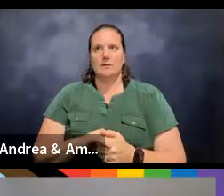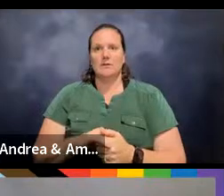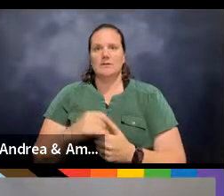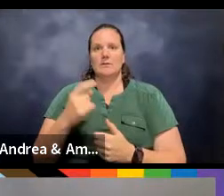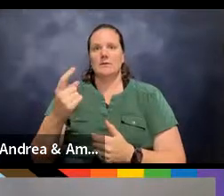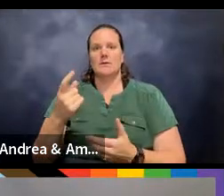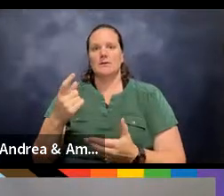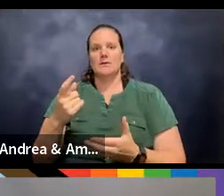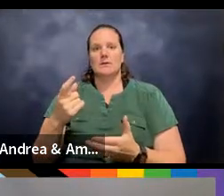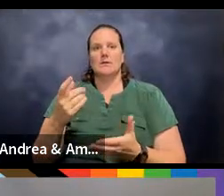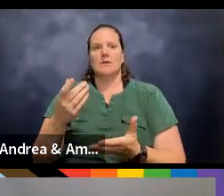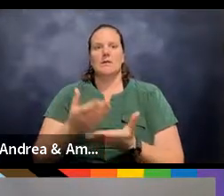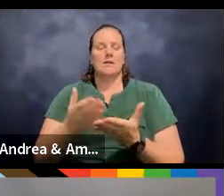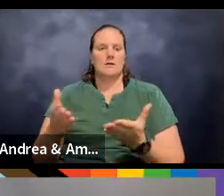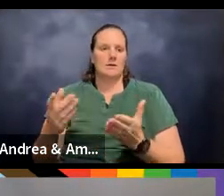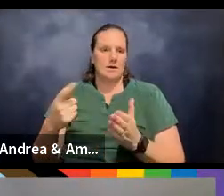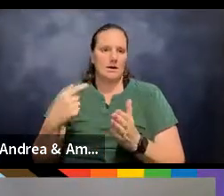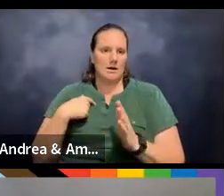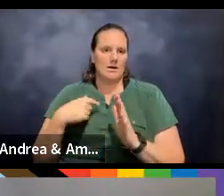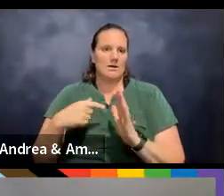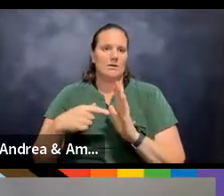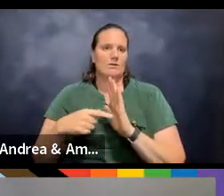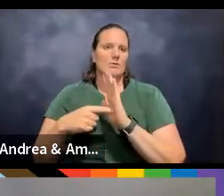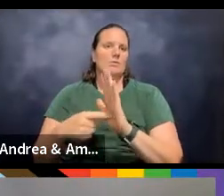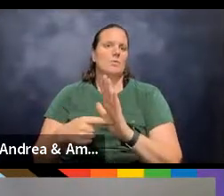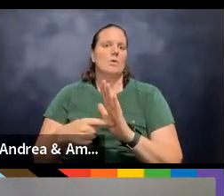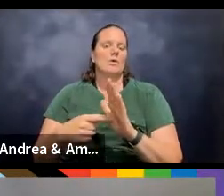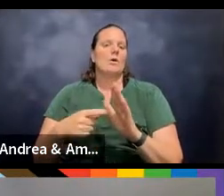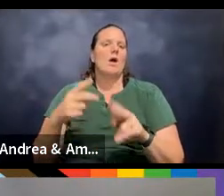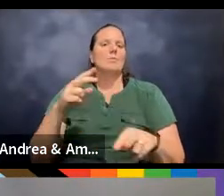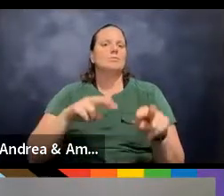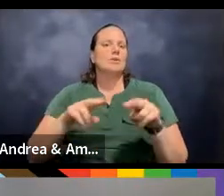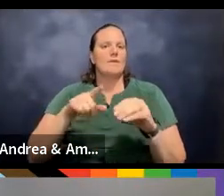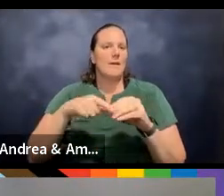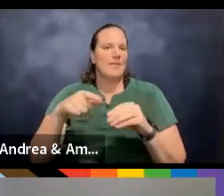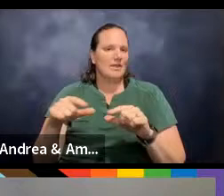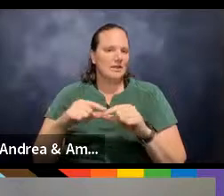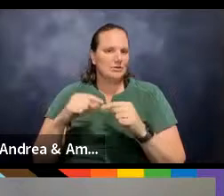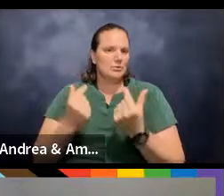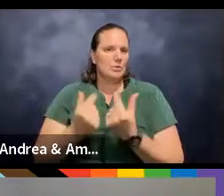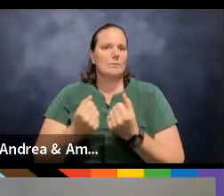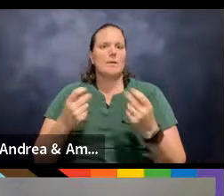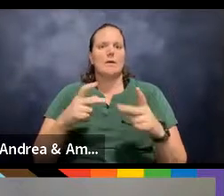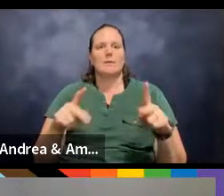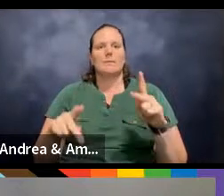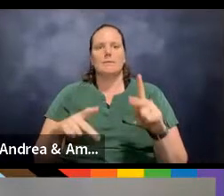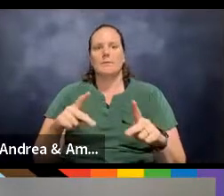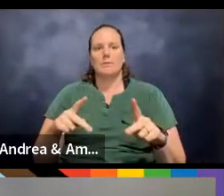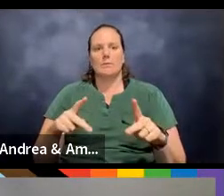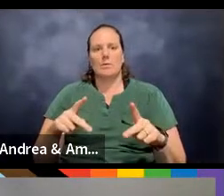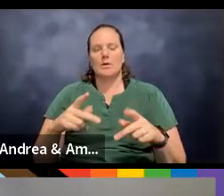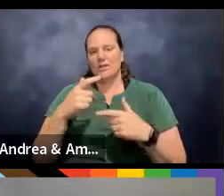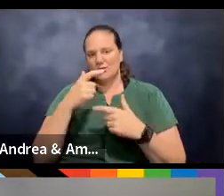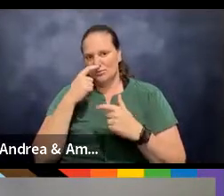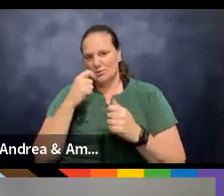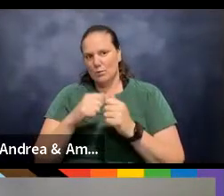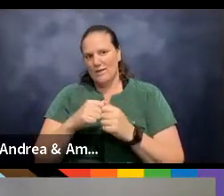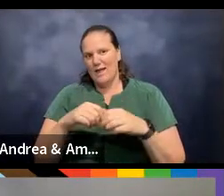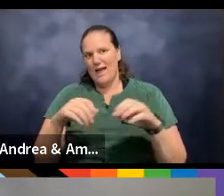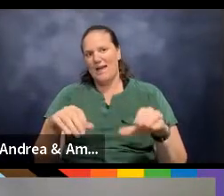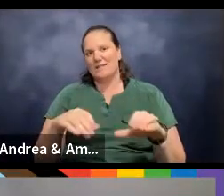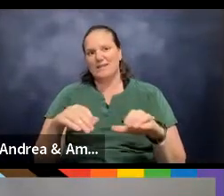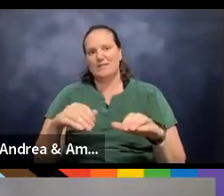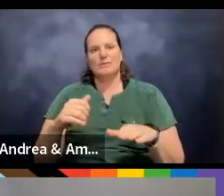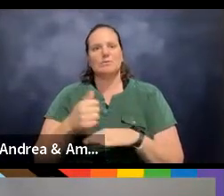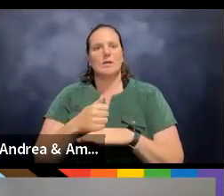that I observe about this group is that there's a lot of people that are very interested in the active